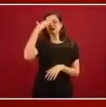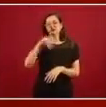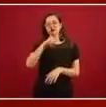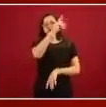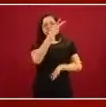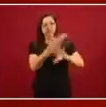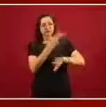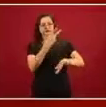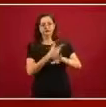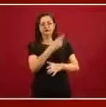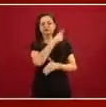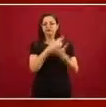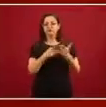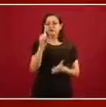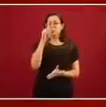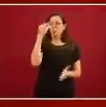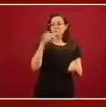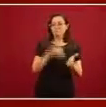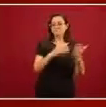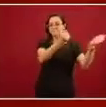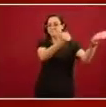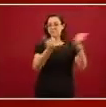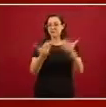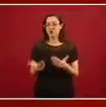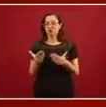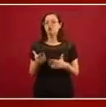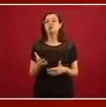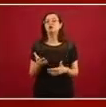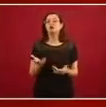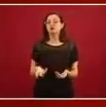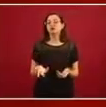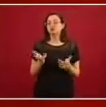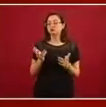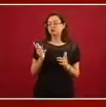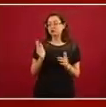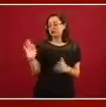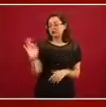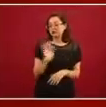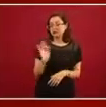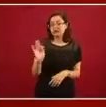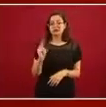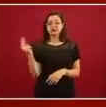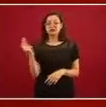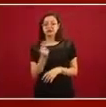We know an agreement was reached with the United States government.